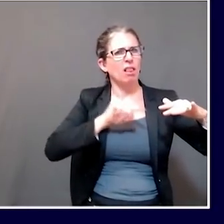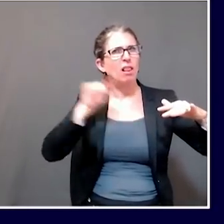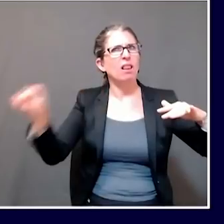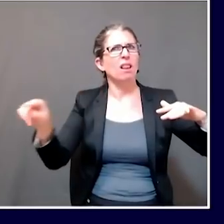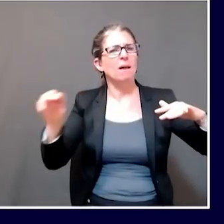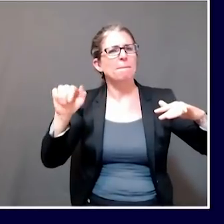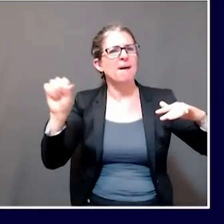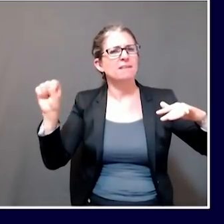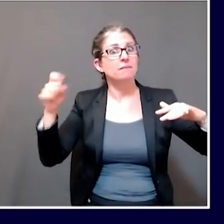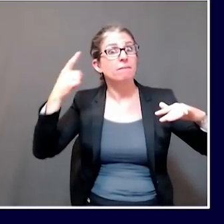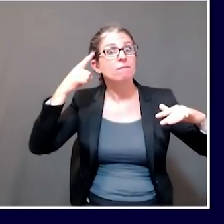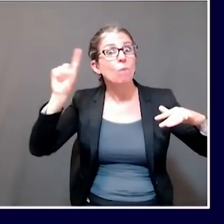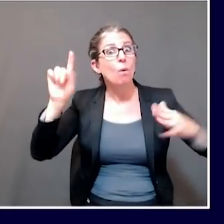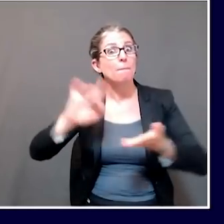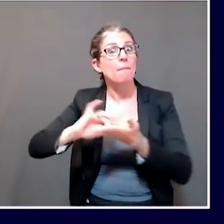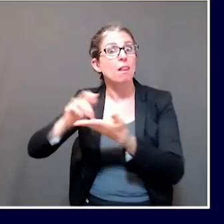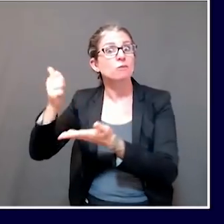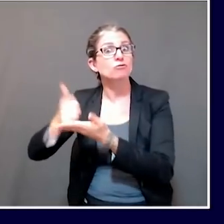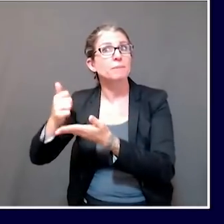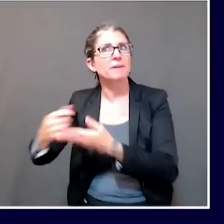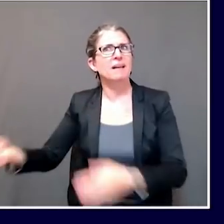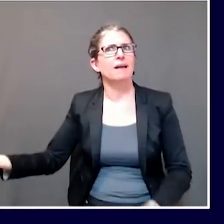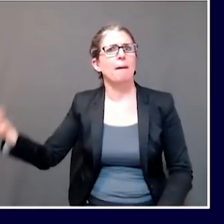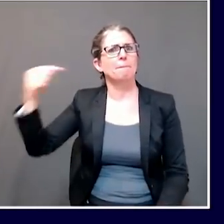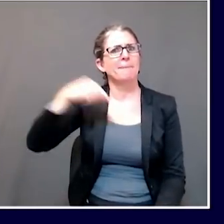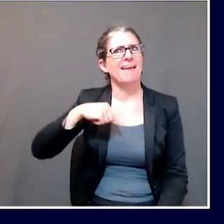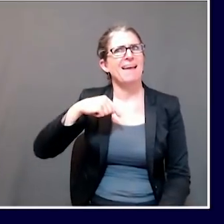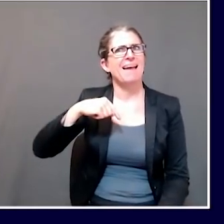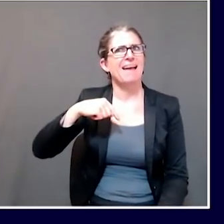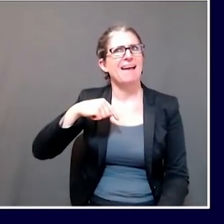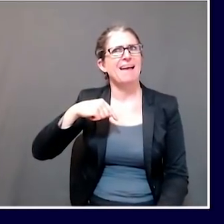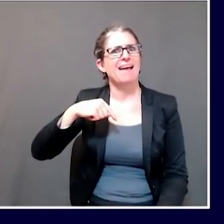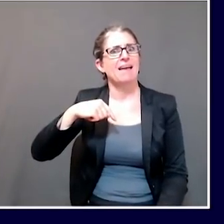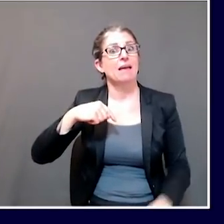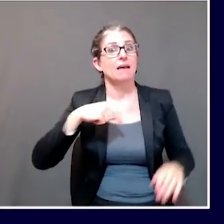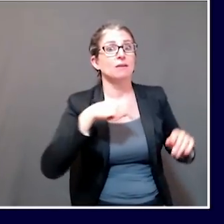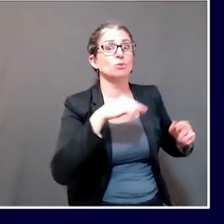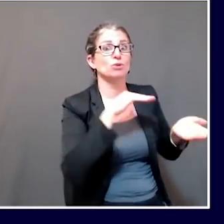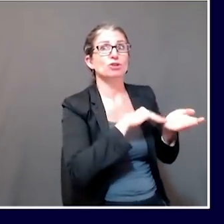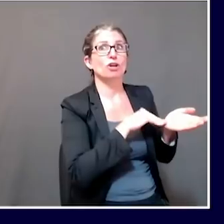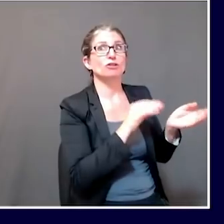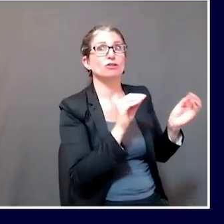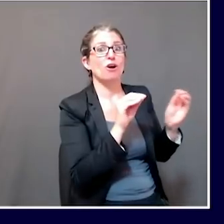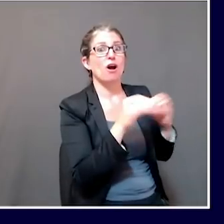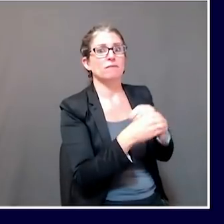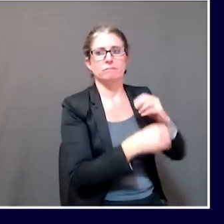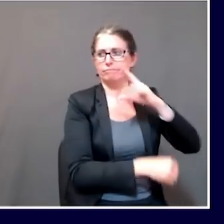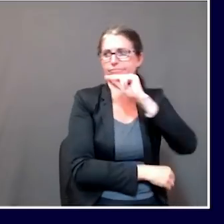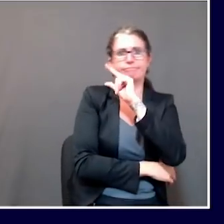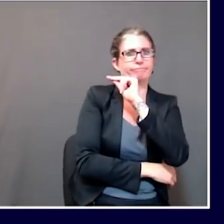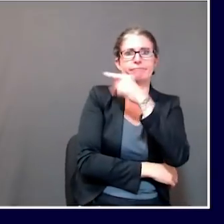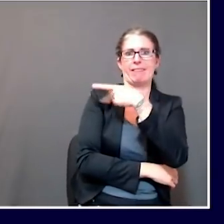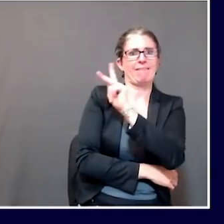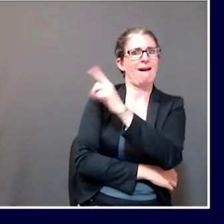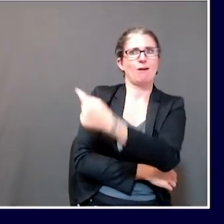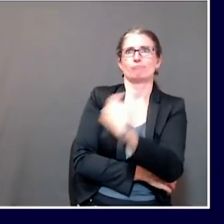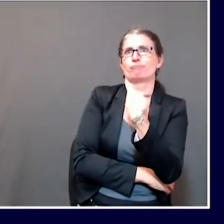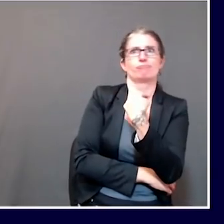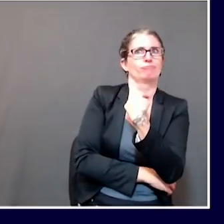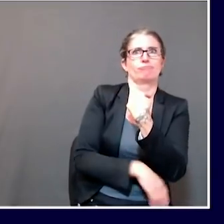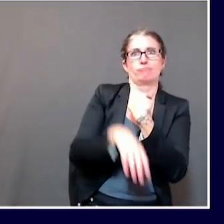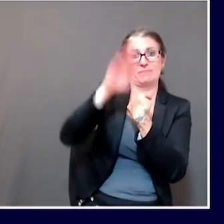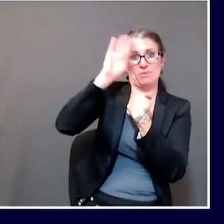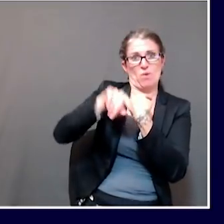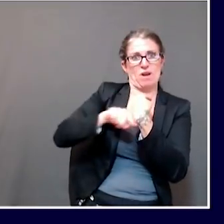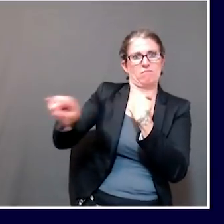doctors are refusing to treat them and to see them because they've been to Massachusetts. We're also hearing they're having trouble getting a COVID test because they haven't